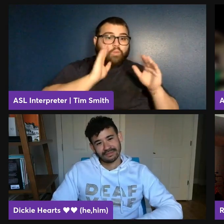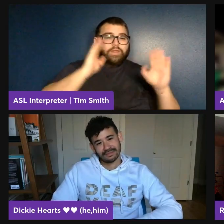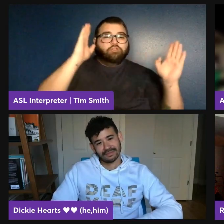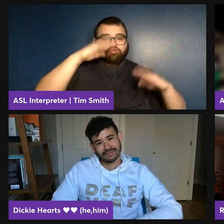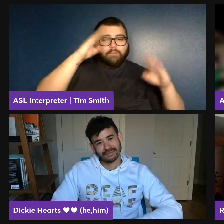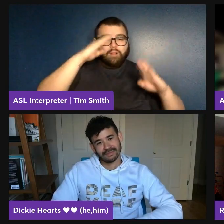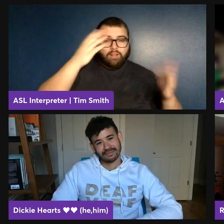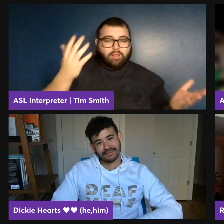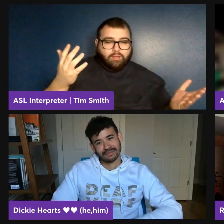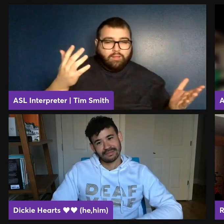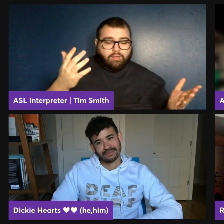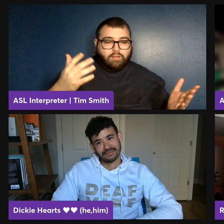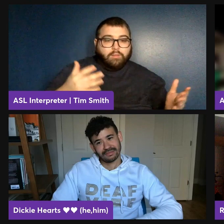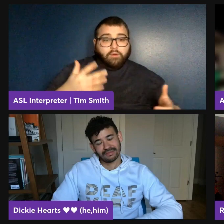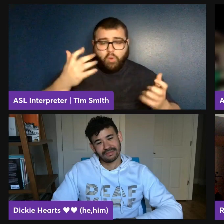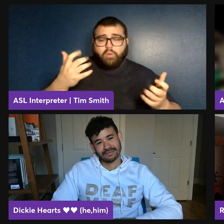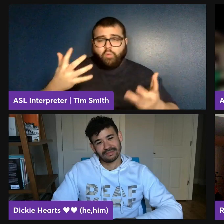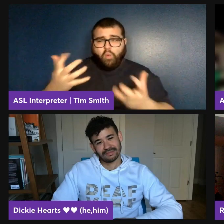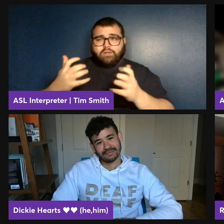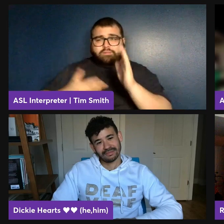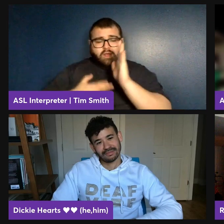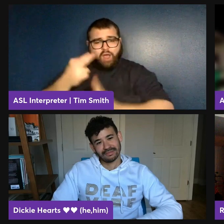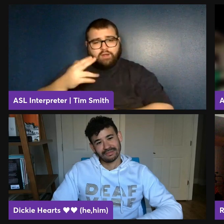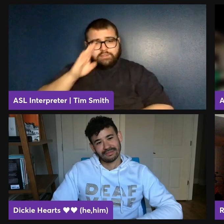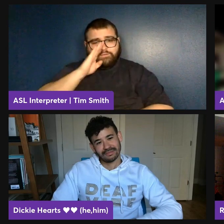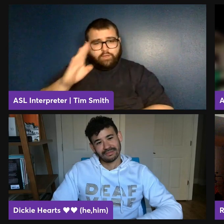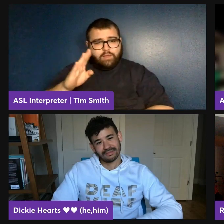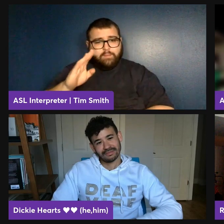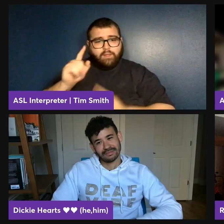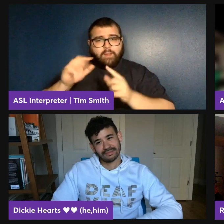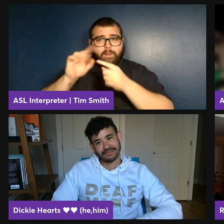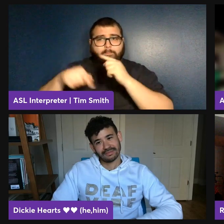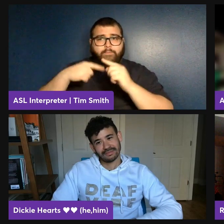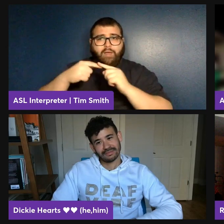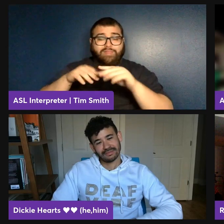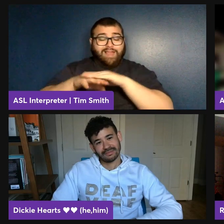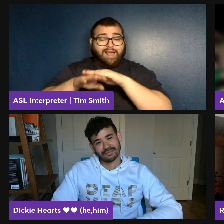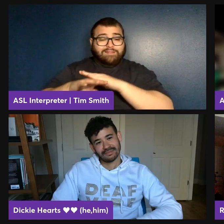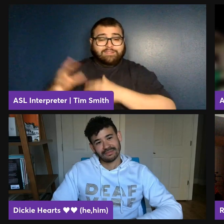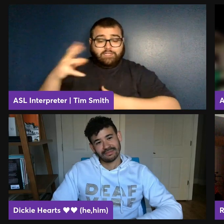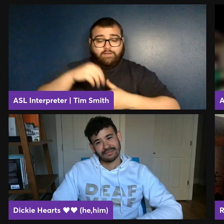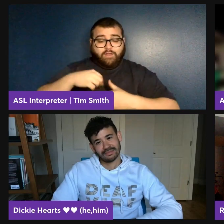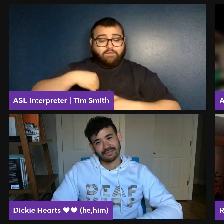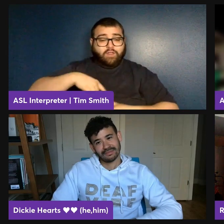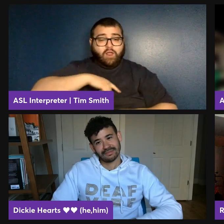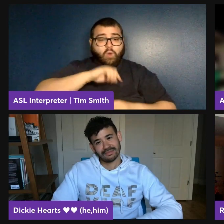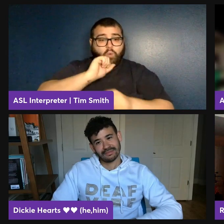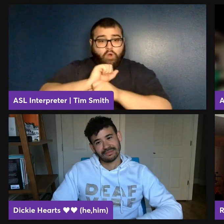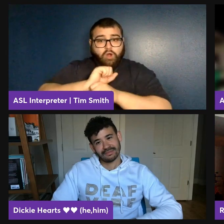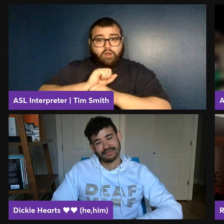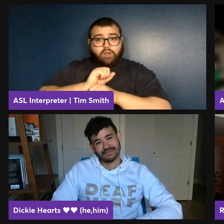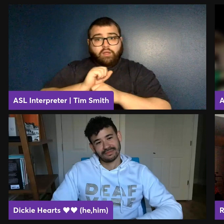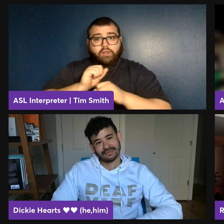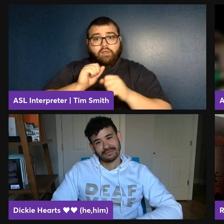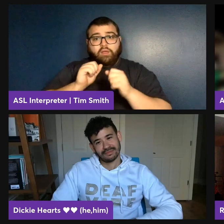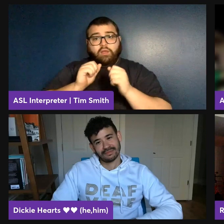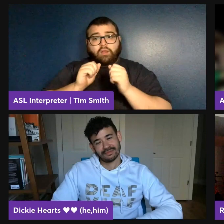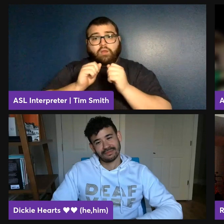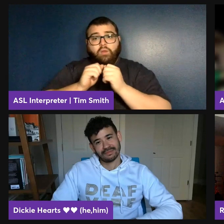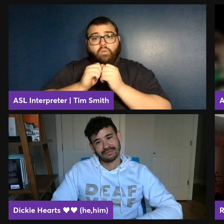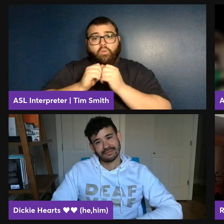we want to be honest and forthcoming about the access that is part of our work without